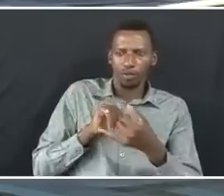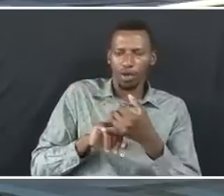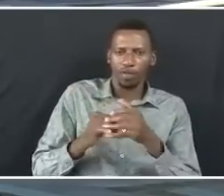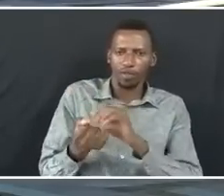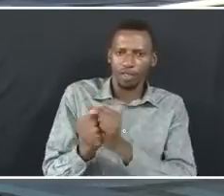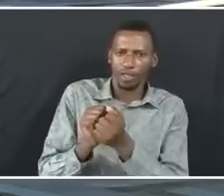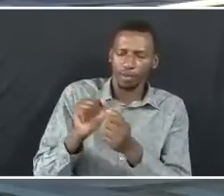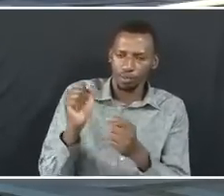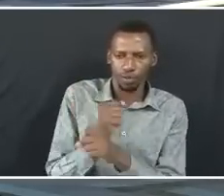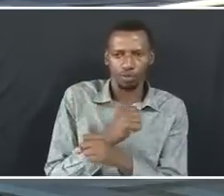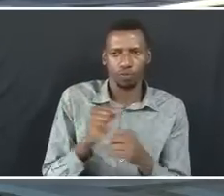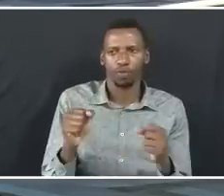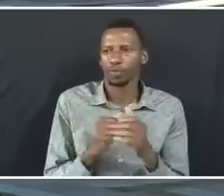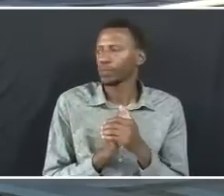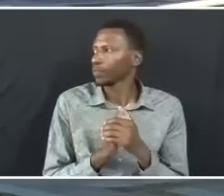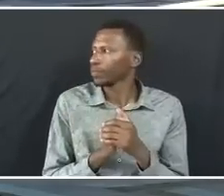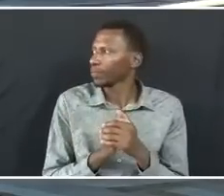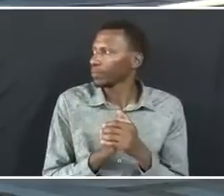replaced.